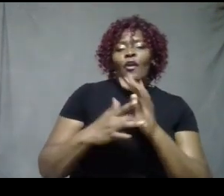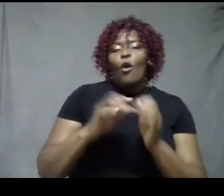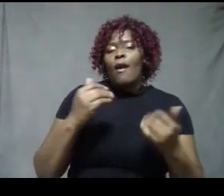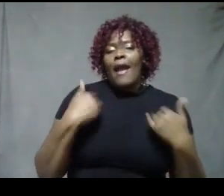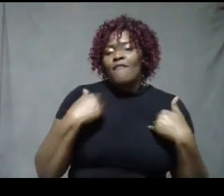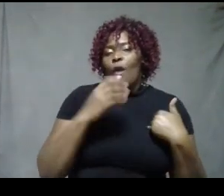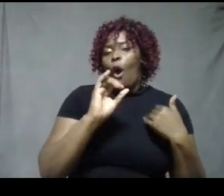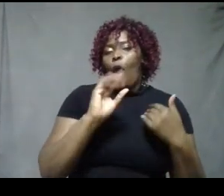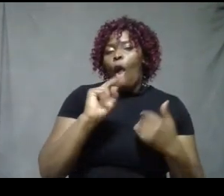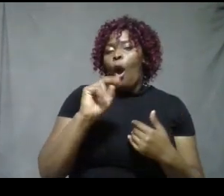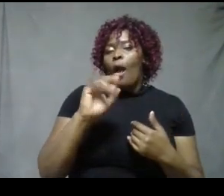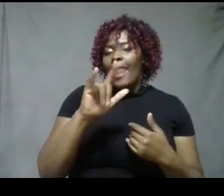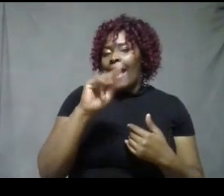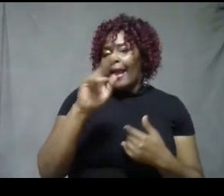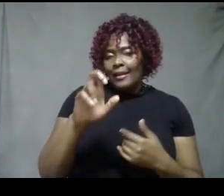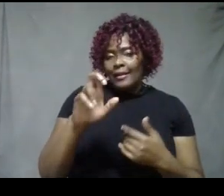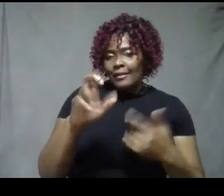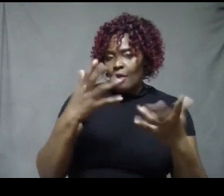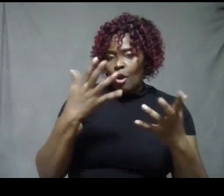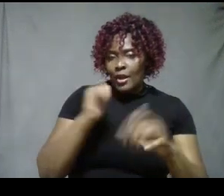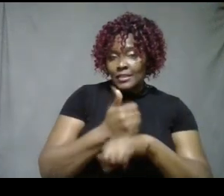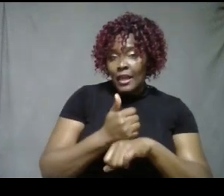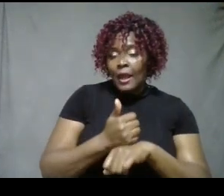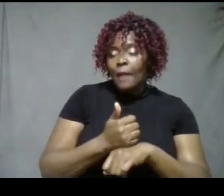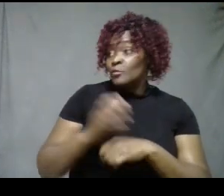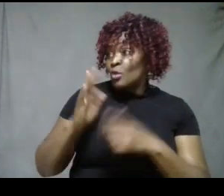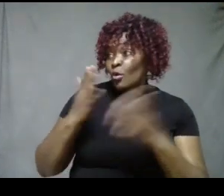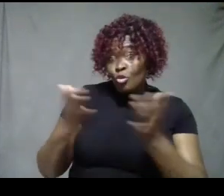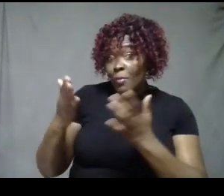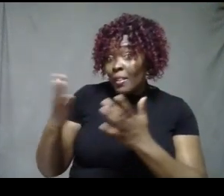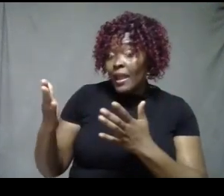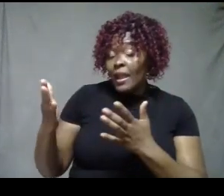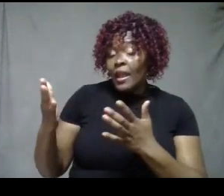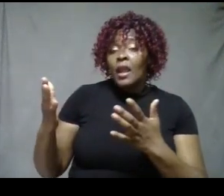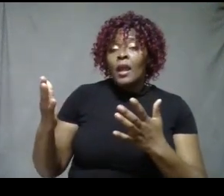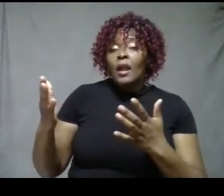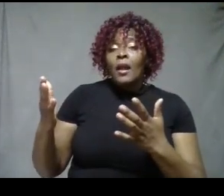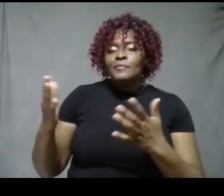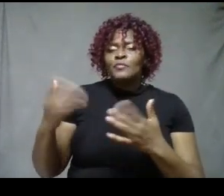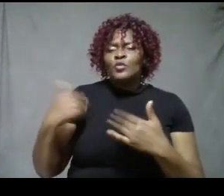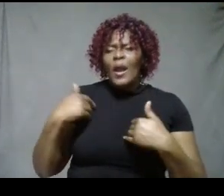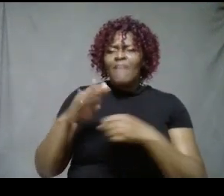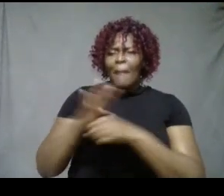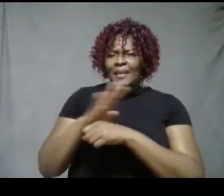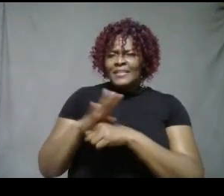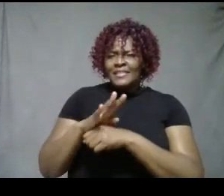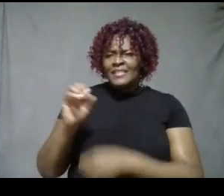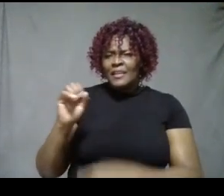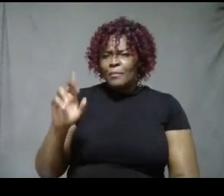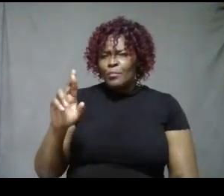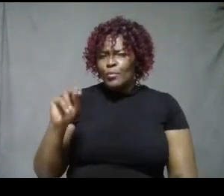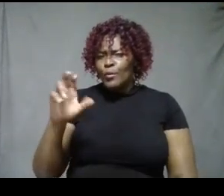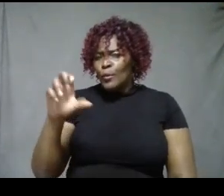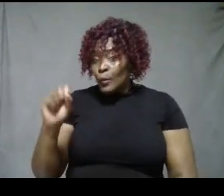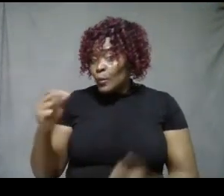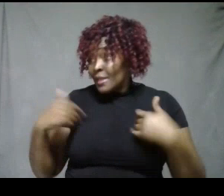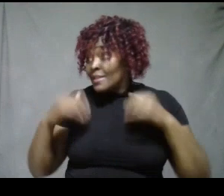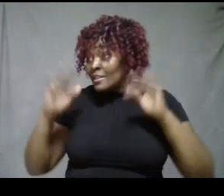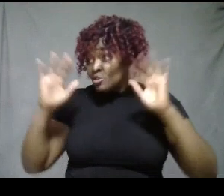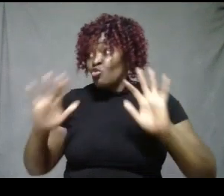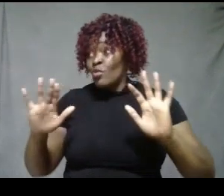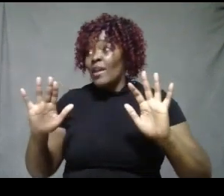So what's your plan? You have the business in Brews. That's a great opportunity for you to advertise this because